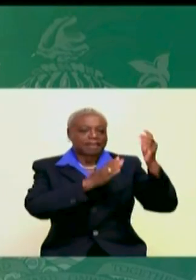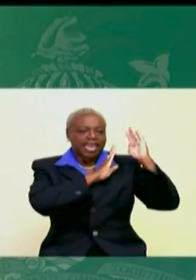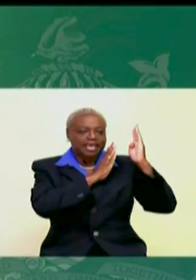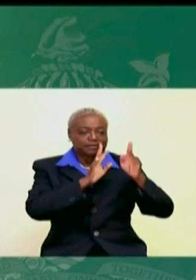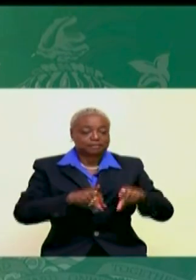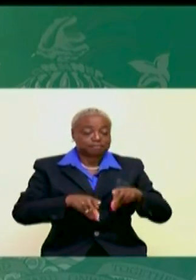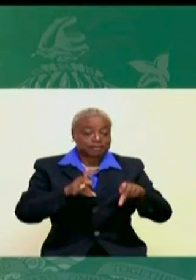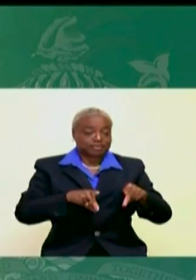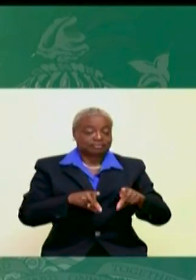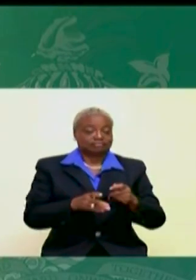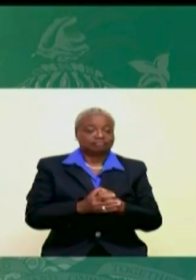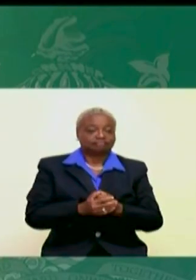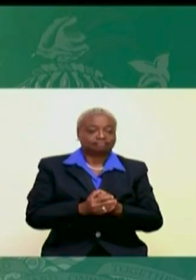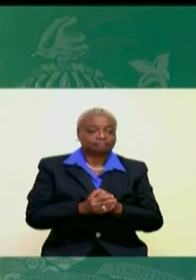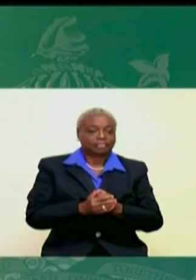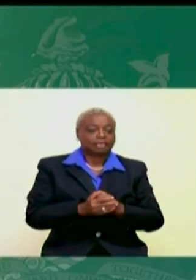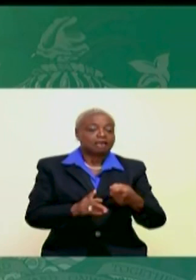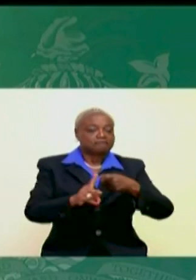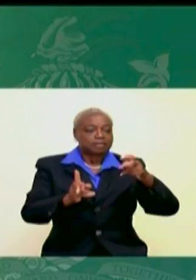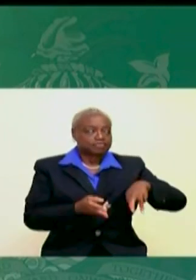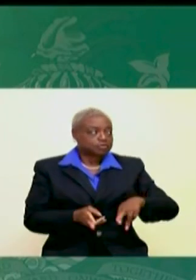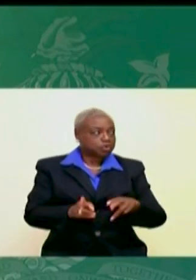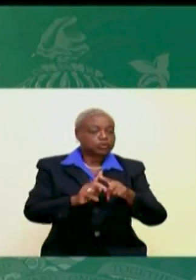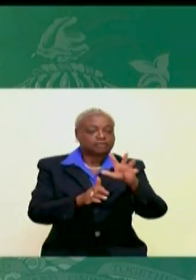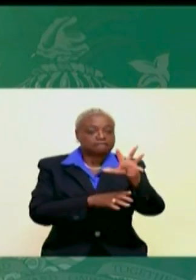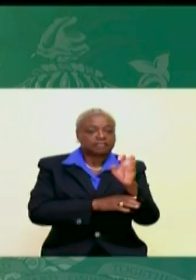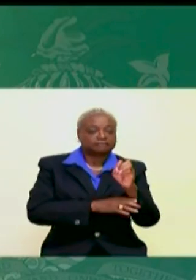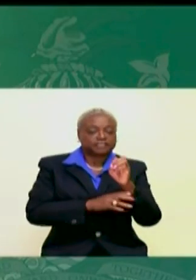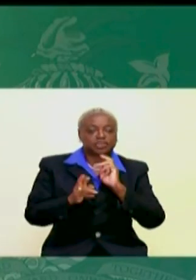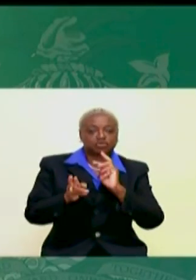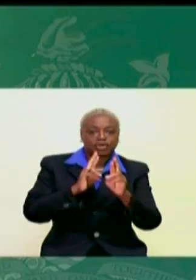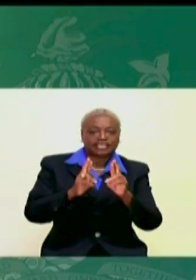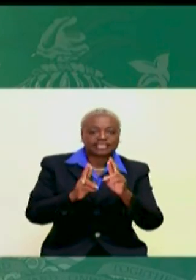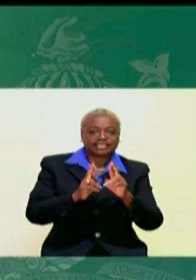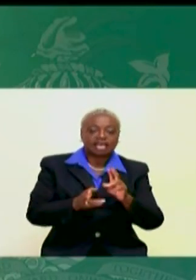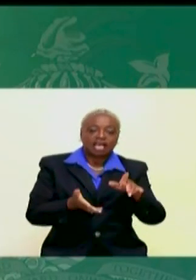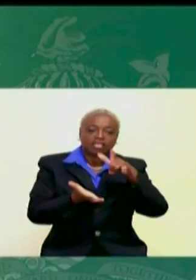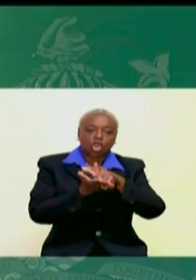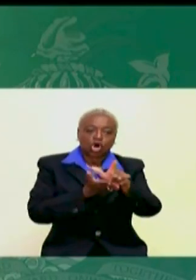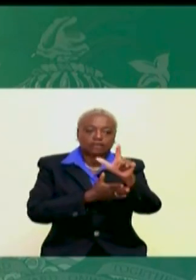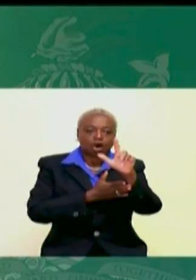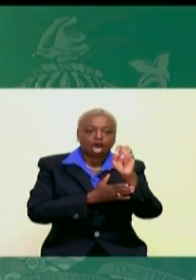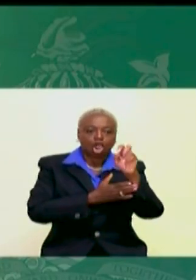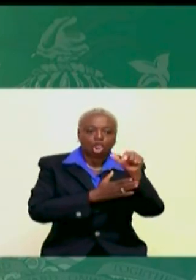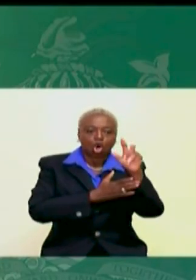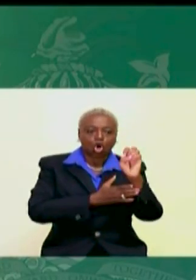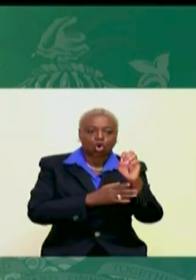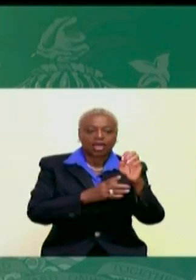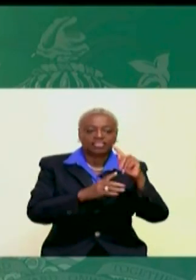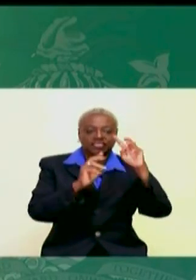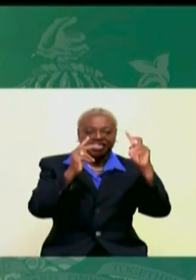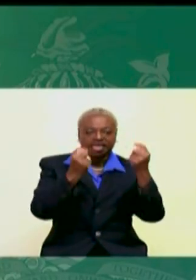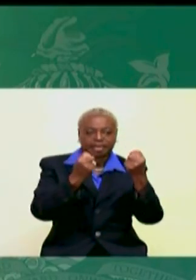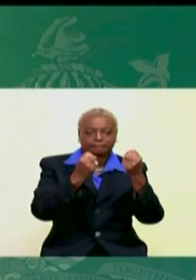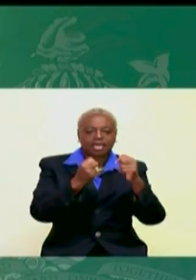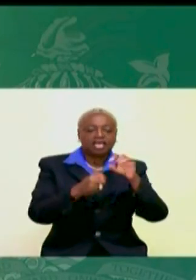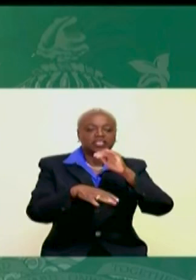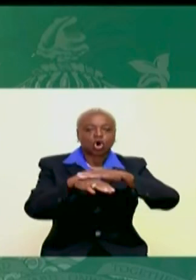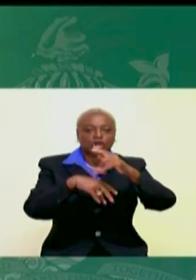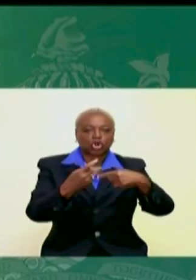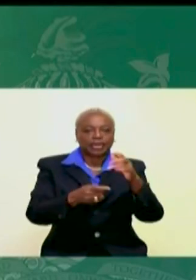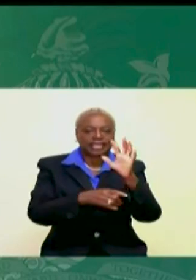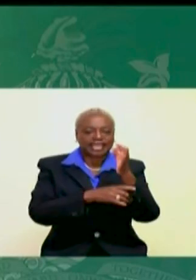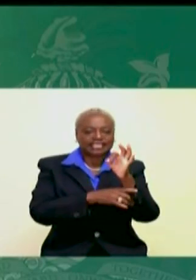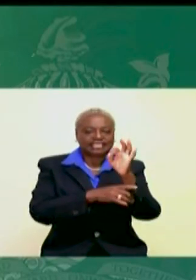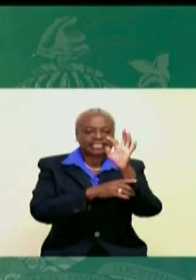people thus far. From the Road to 50 race, the launch of our logo and theme, the ongoing